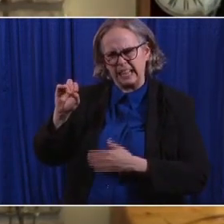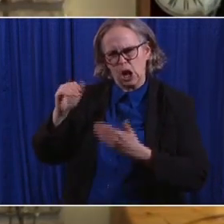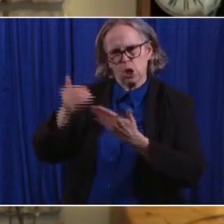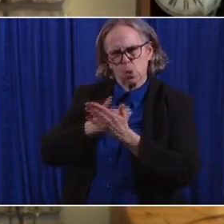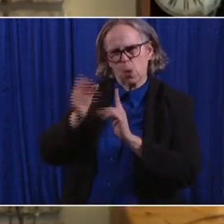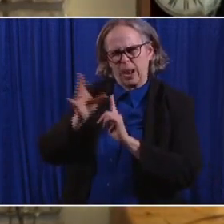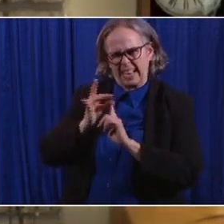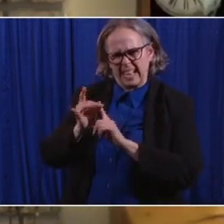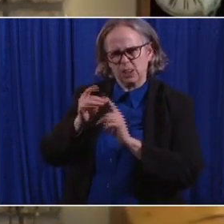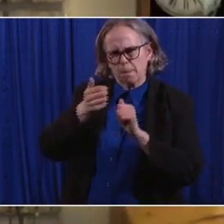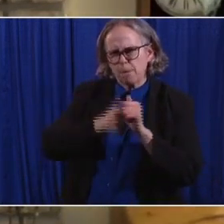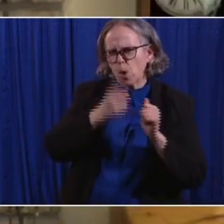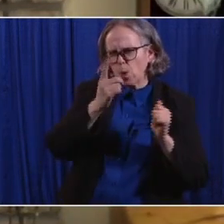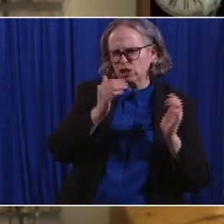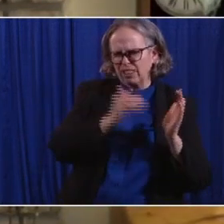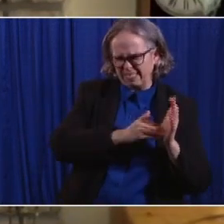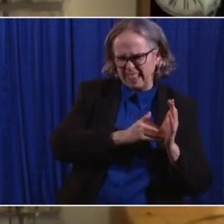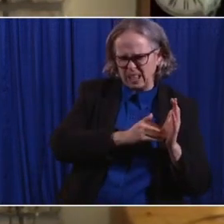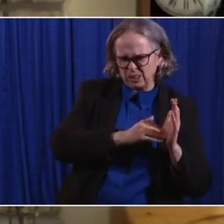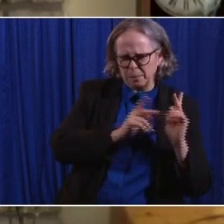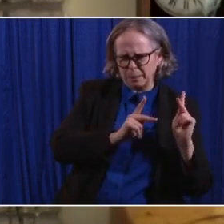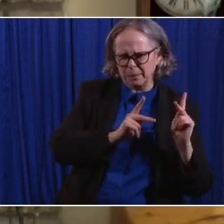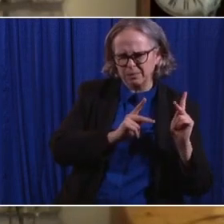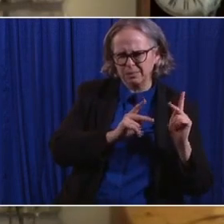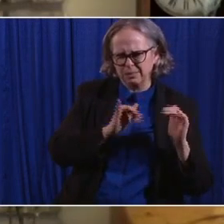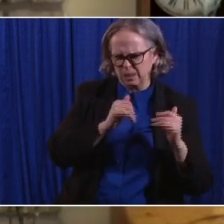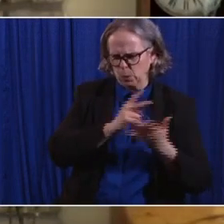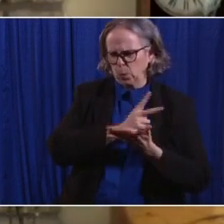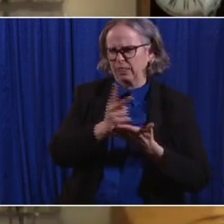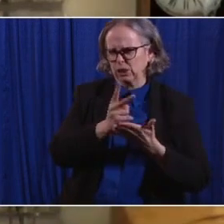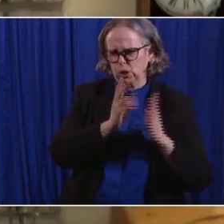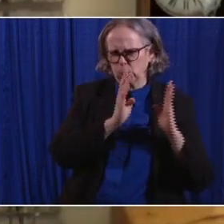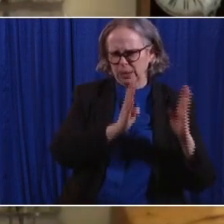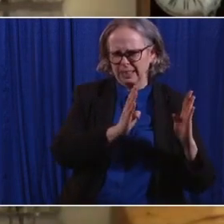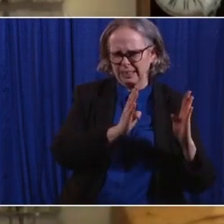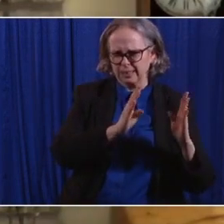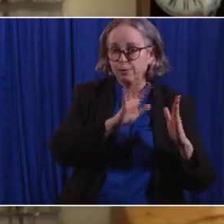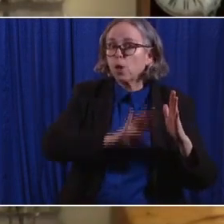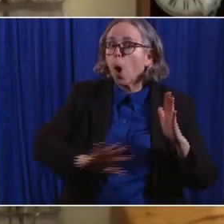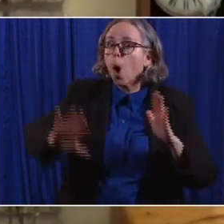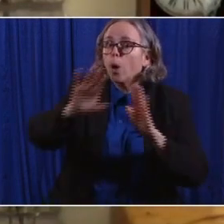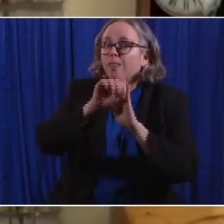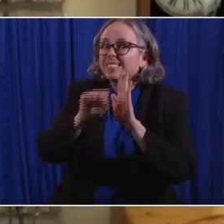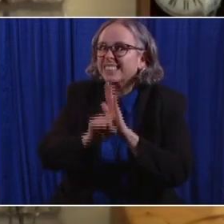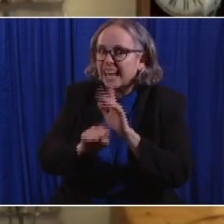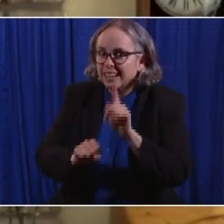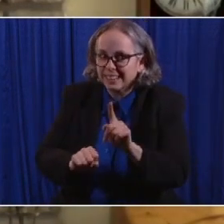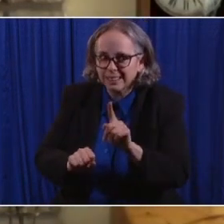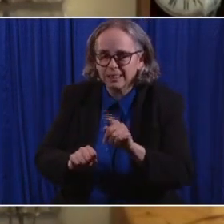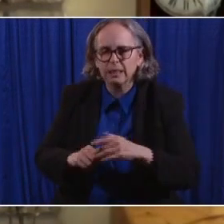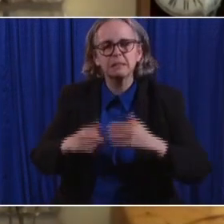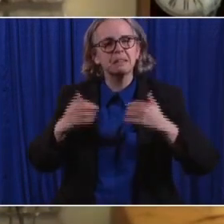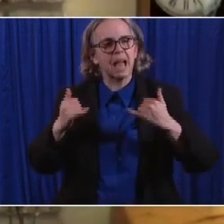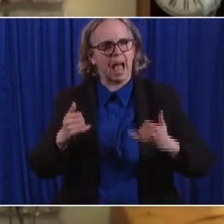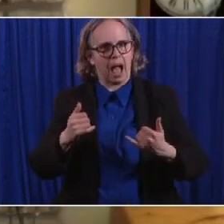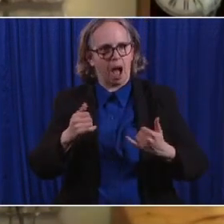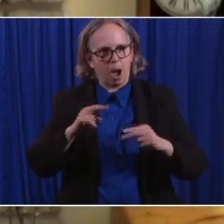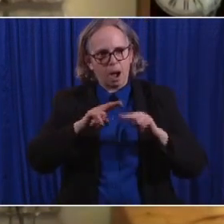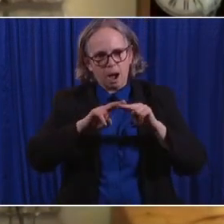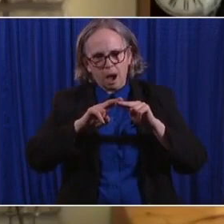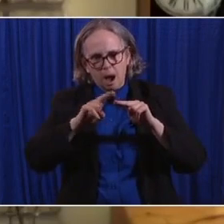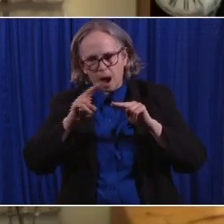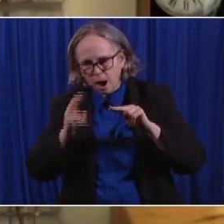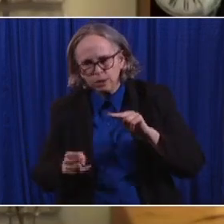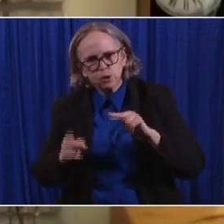that 2-week period throughout this for the whole state of Ohio. As of today, it's gone from that a little bit below